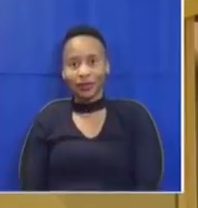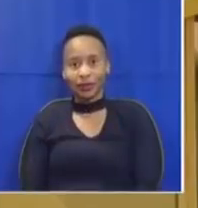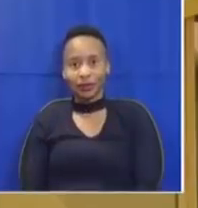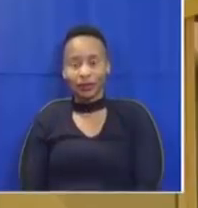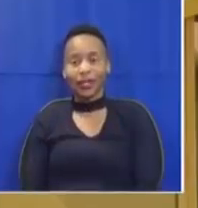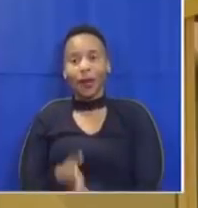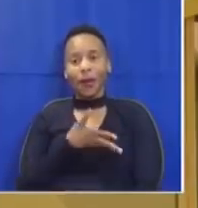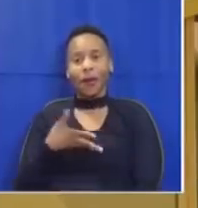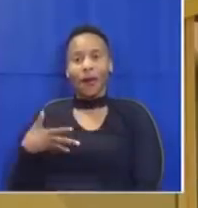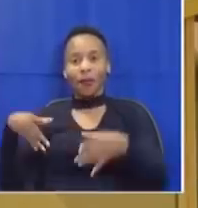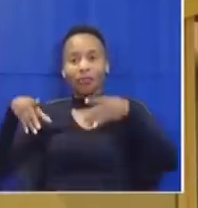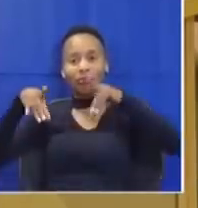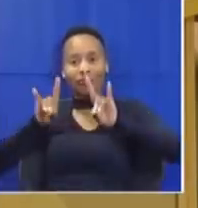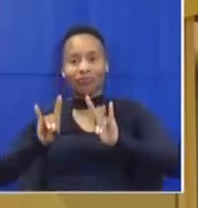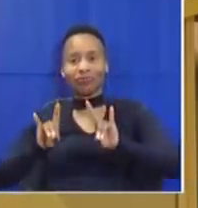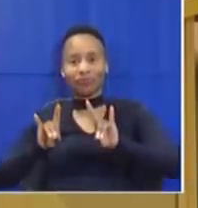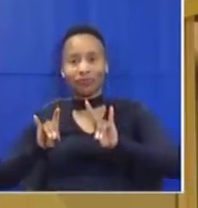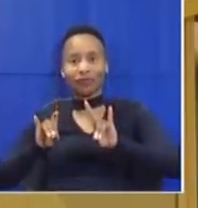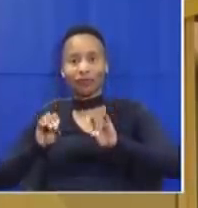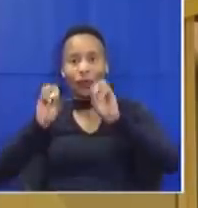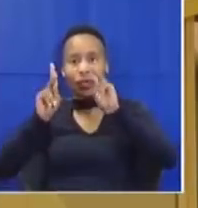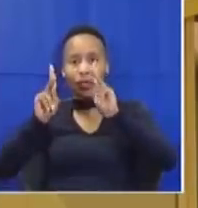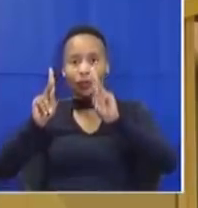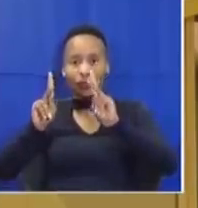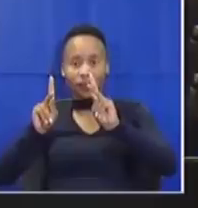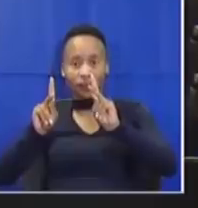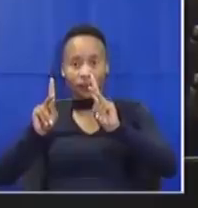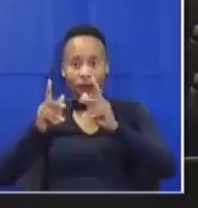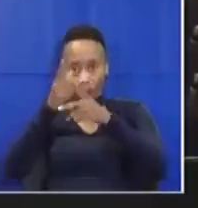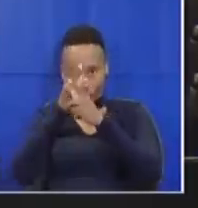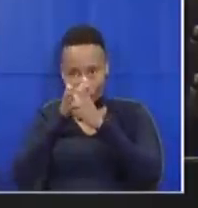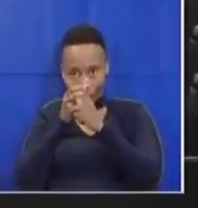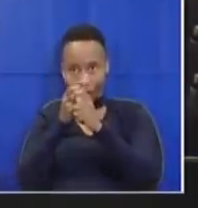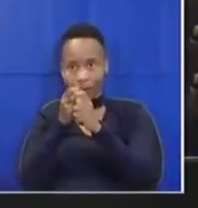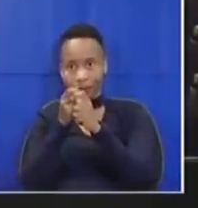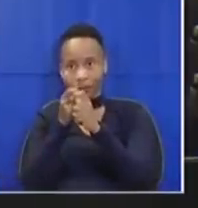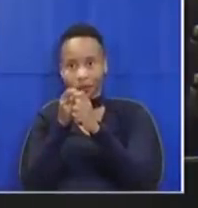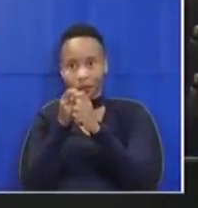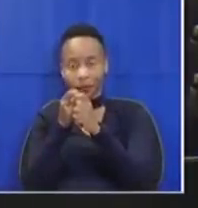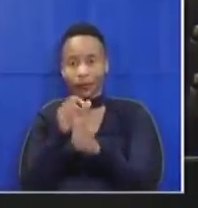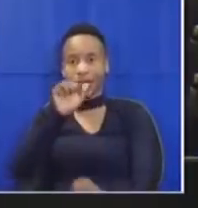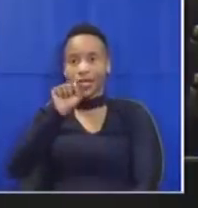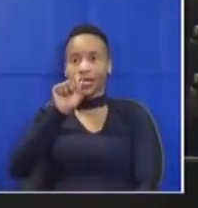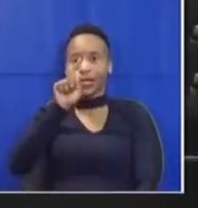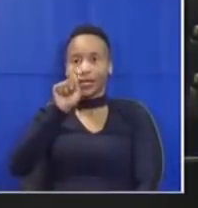Madam Chair. Okay. Honourable Stian